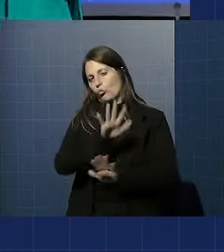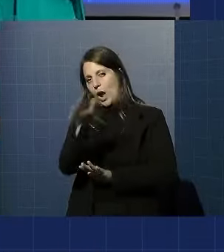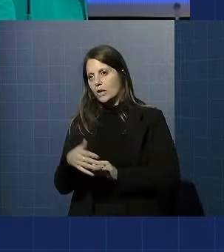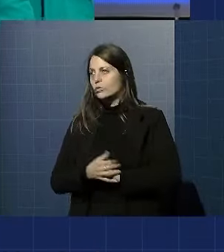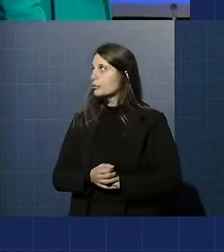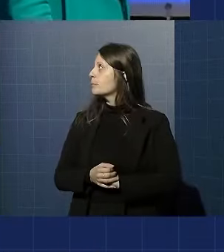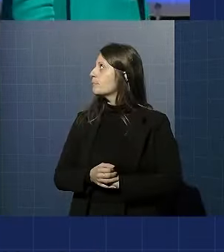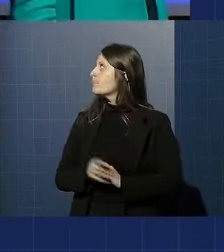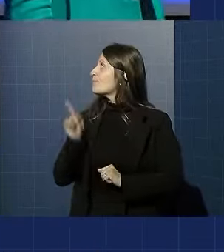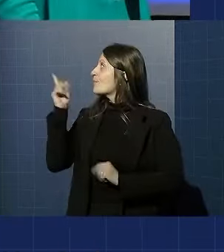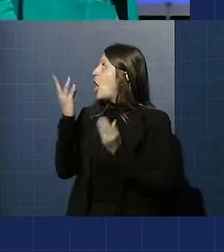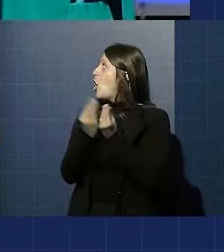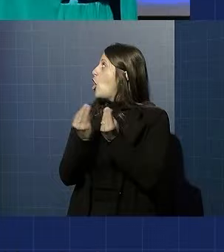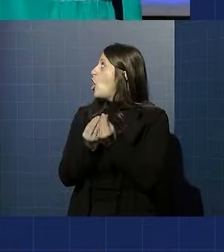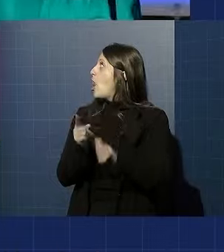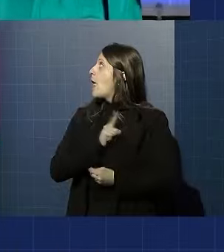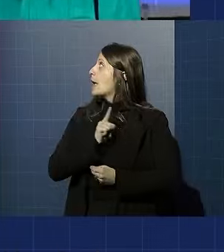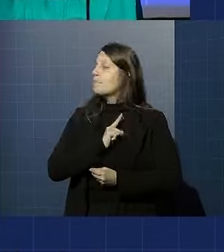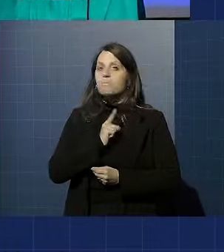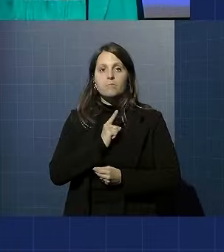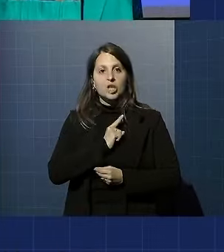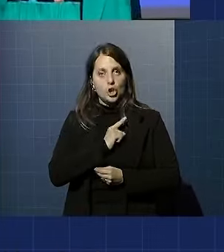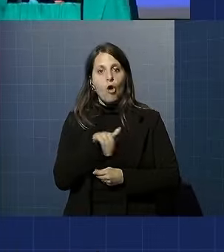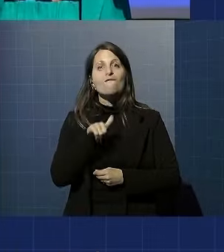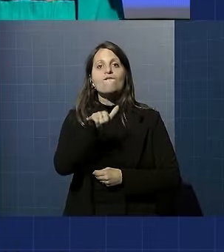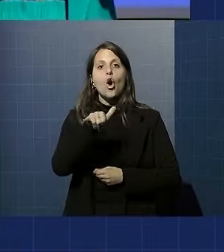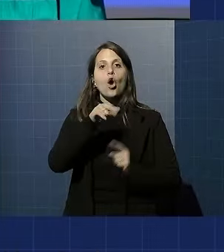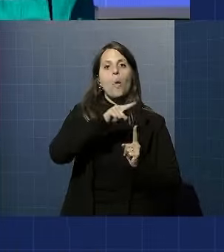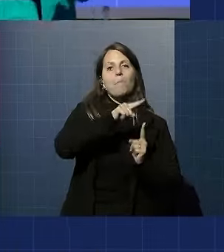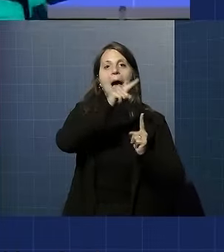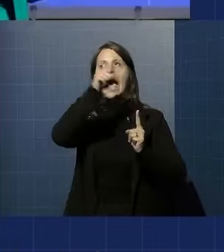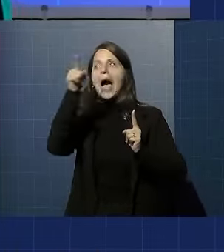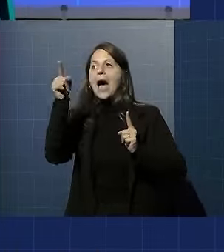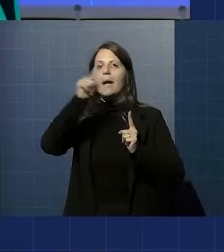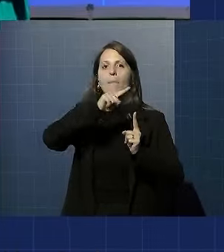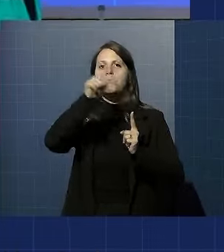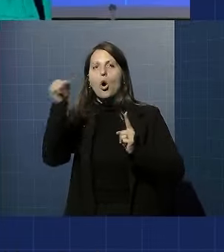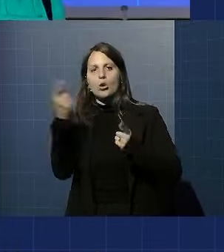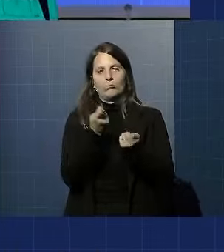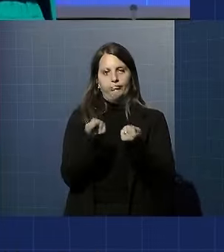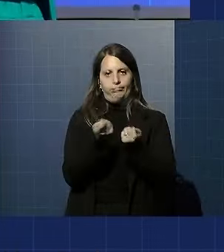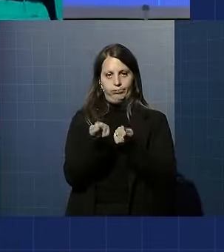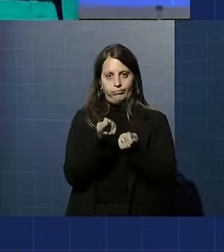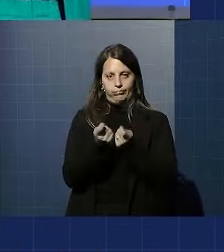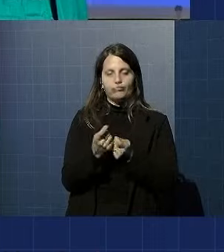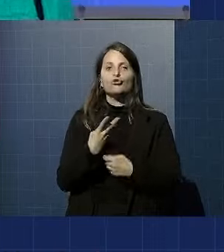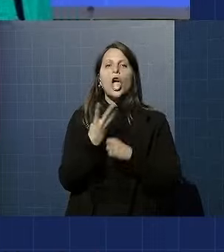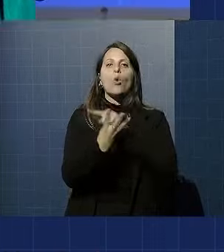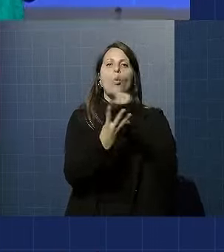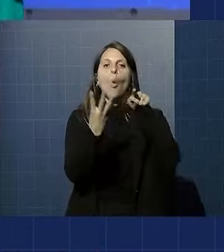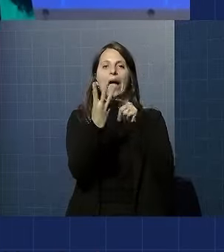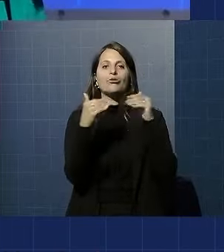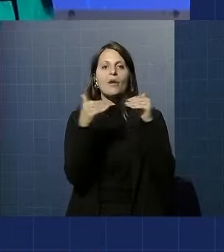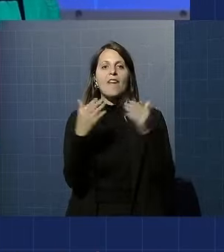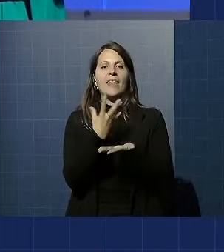for us. And what you can see here is you can see 4 different levels of gravity. You have lunar gravity, which is, as I